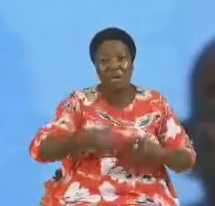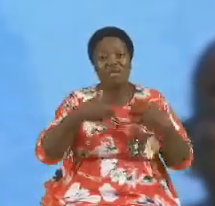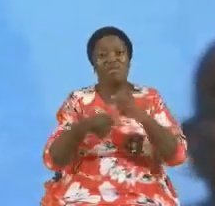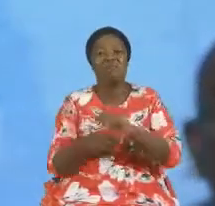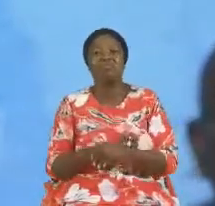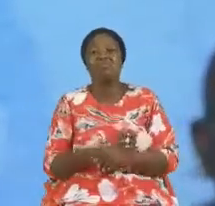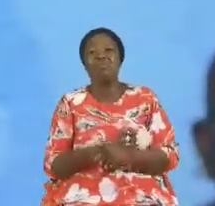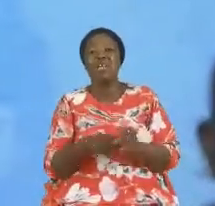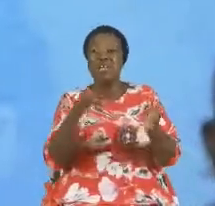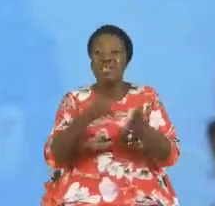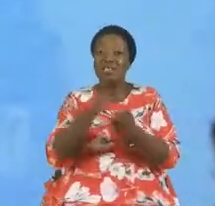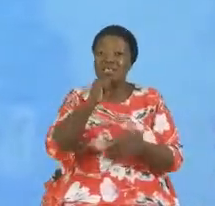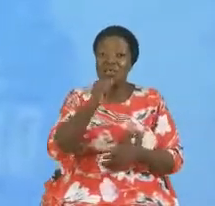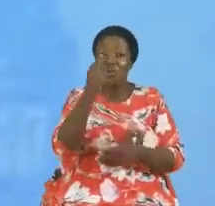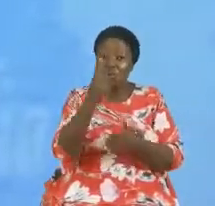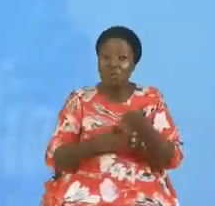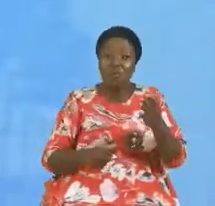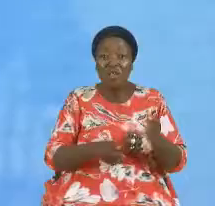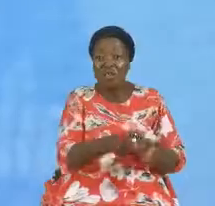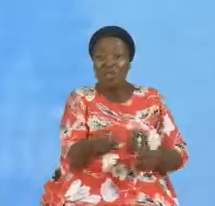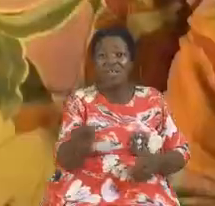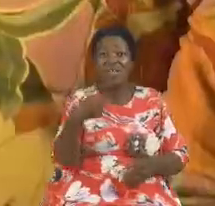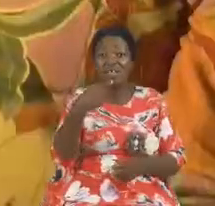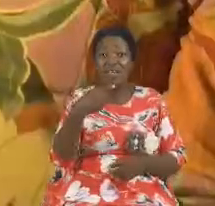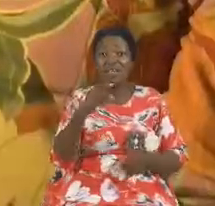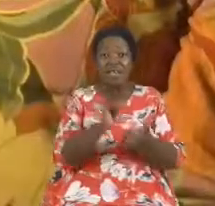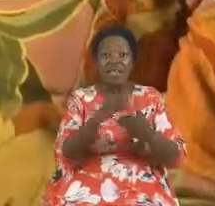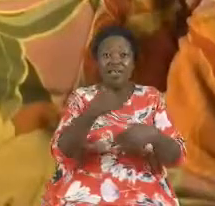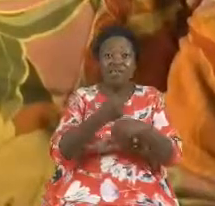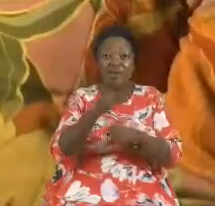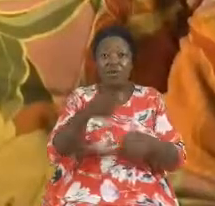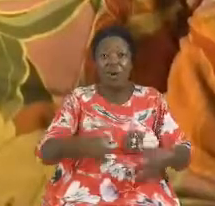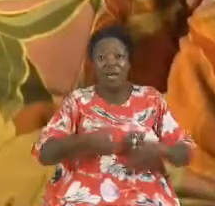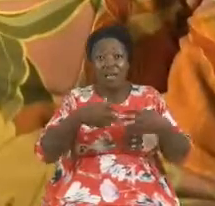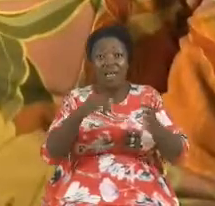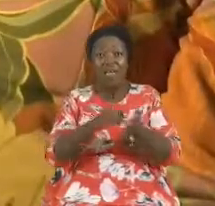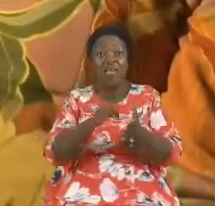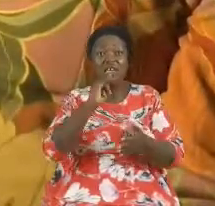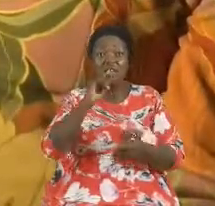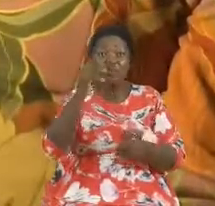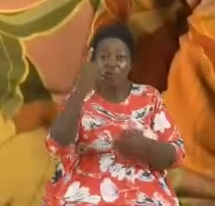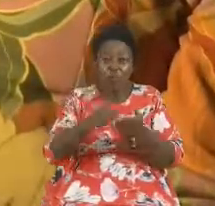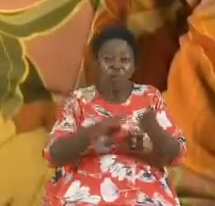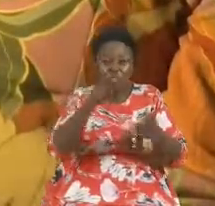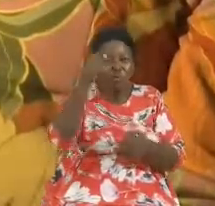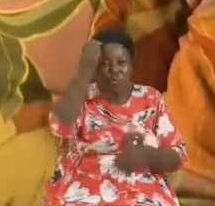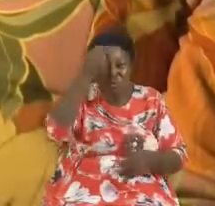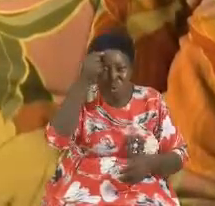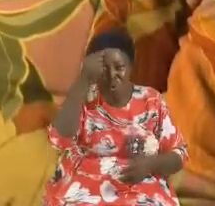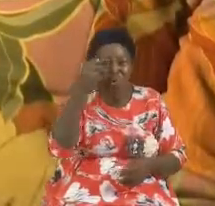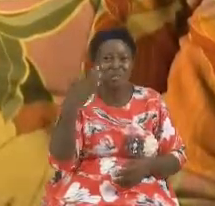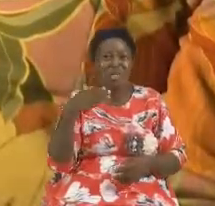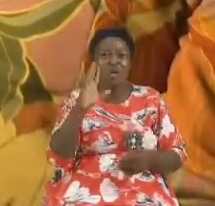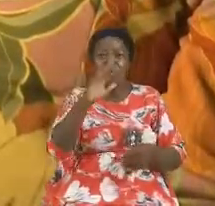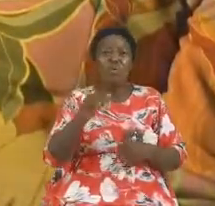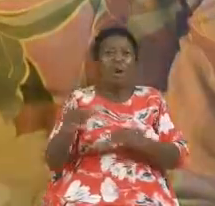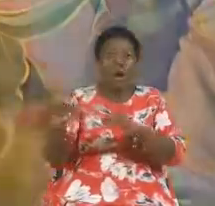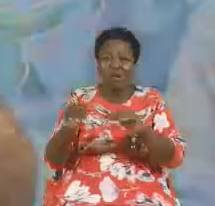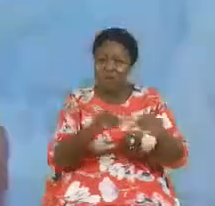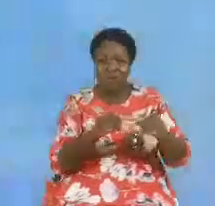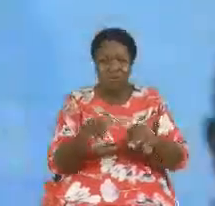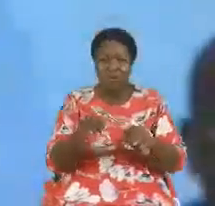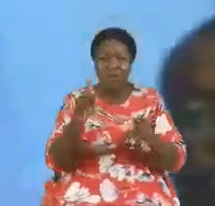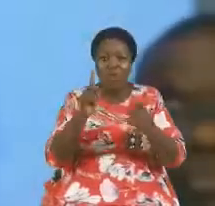No devil can make you angry. It is not what they said that made you angry, it